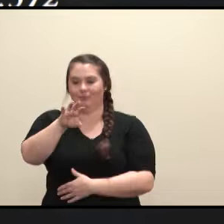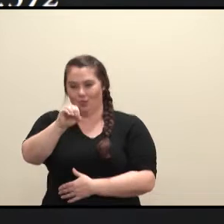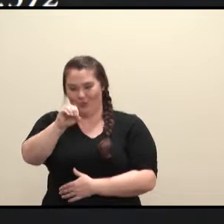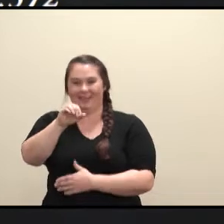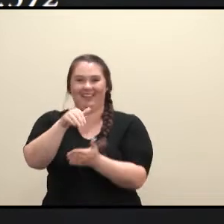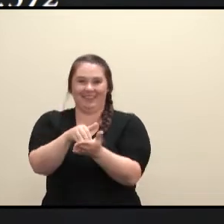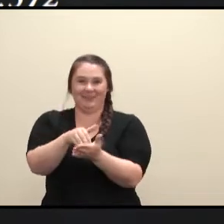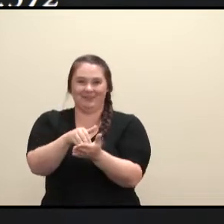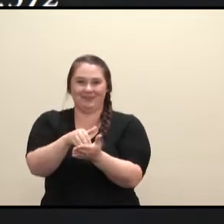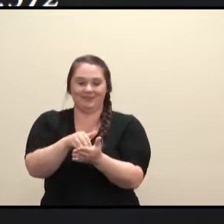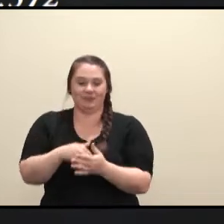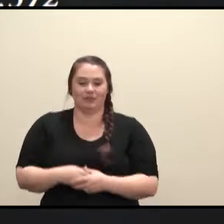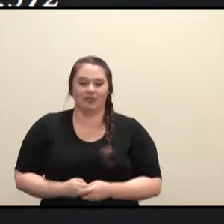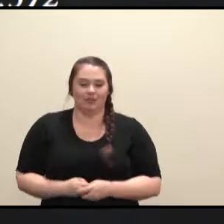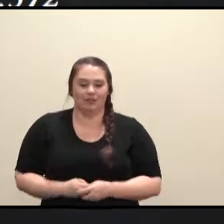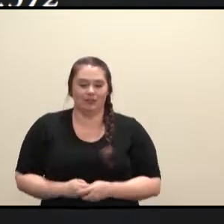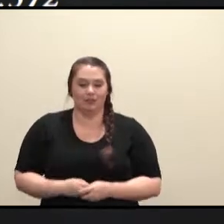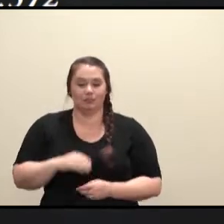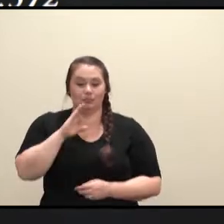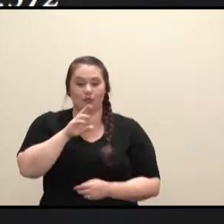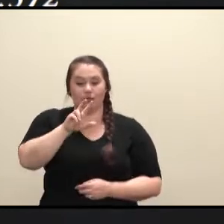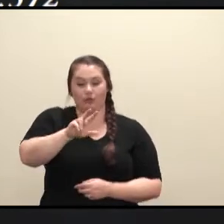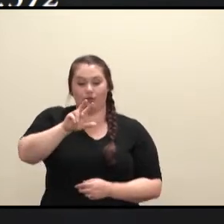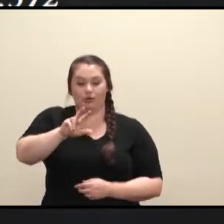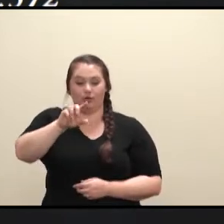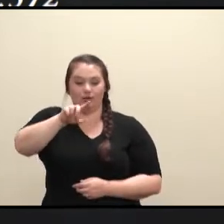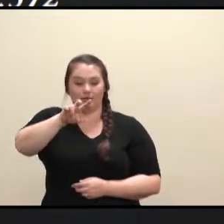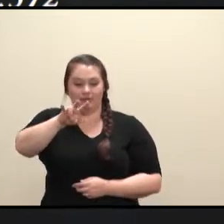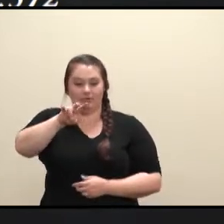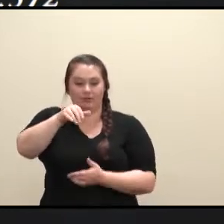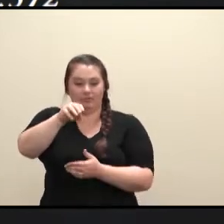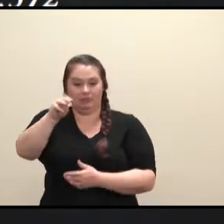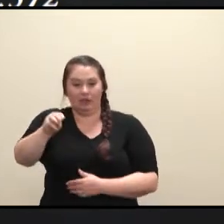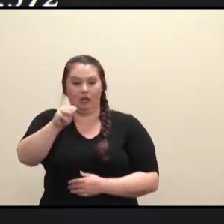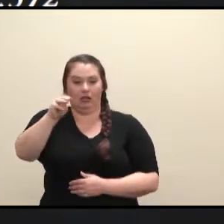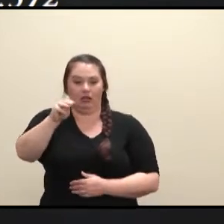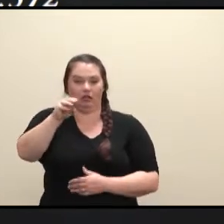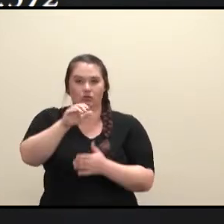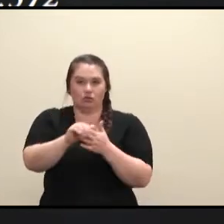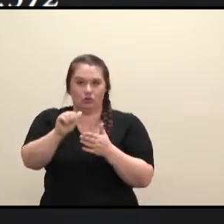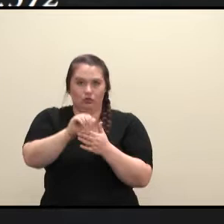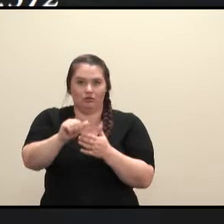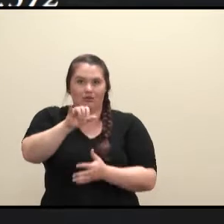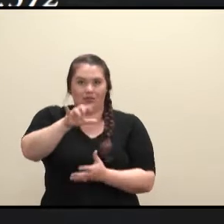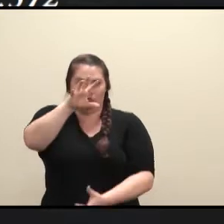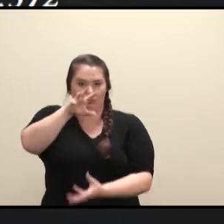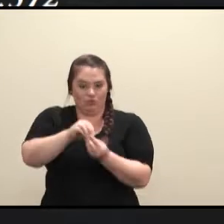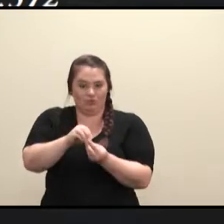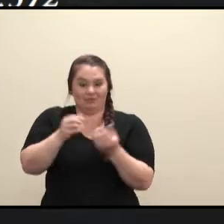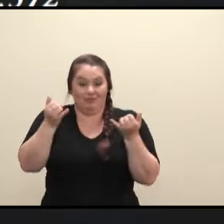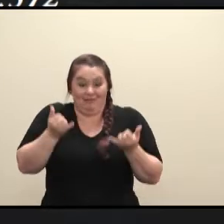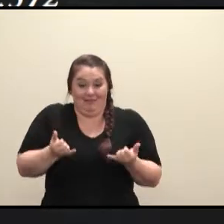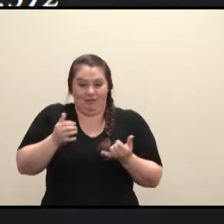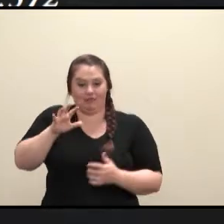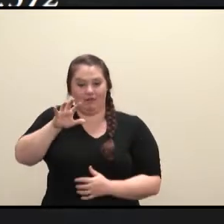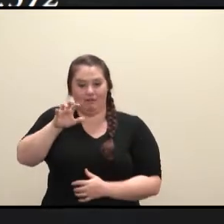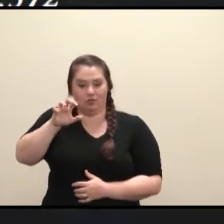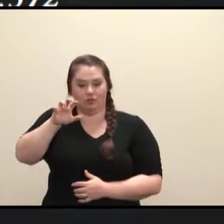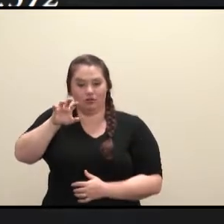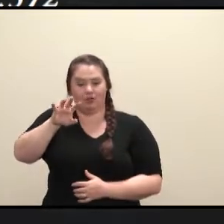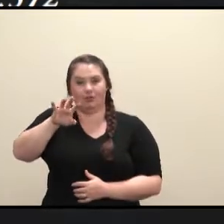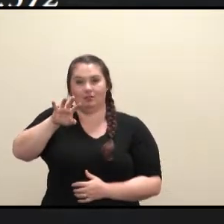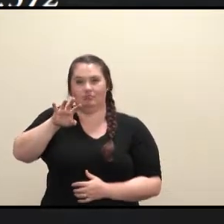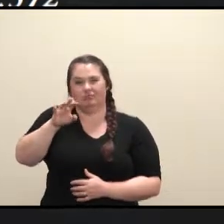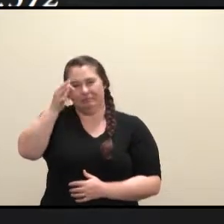totaled $337 million. With $40,000, that totals $539, almost